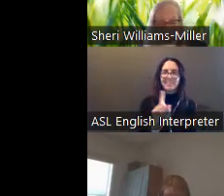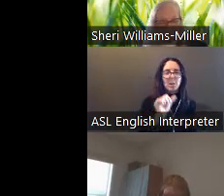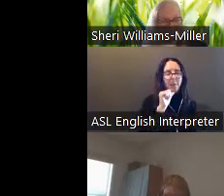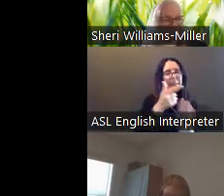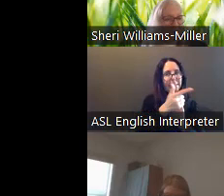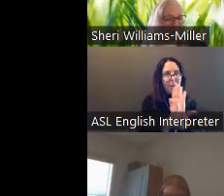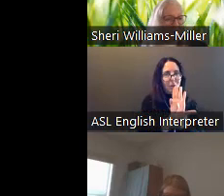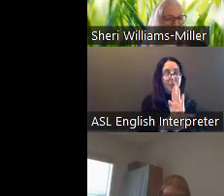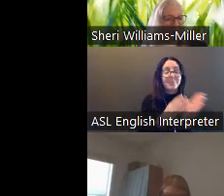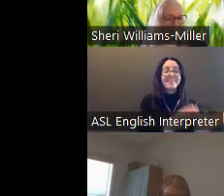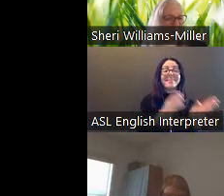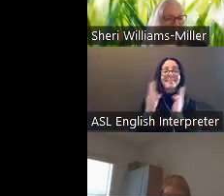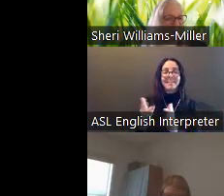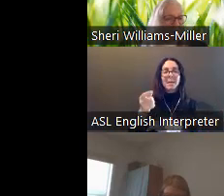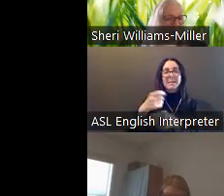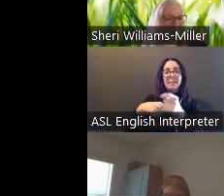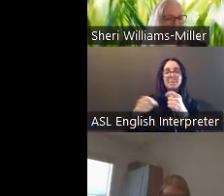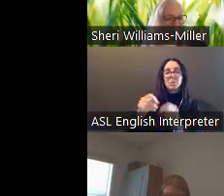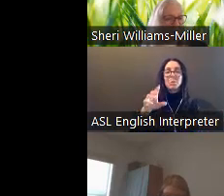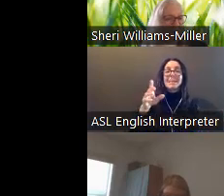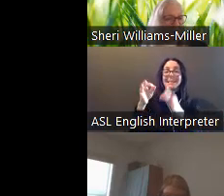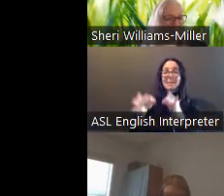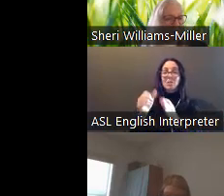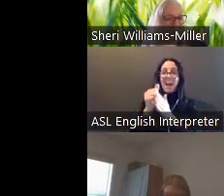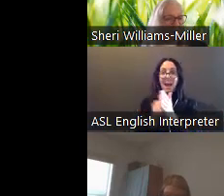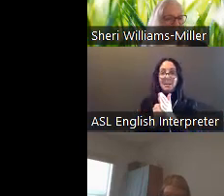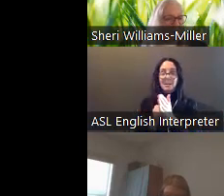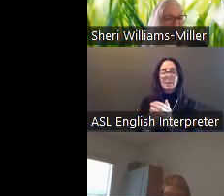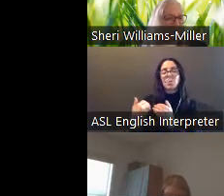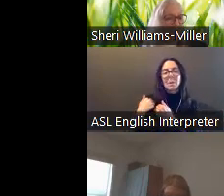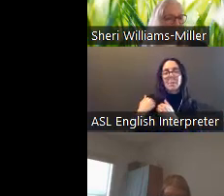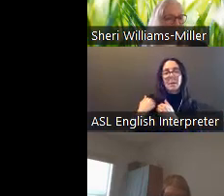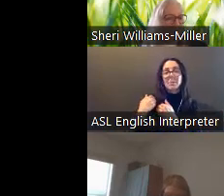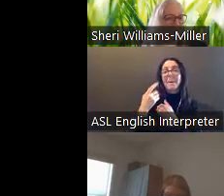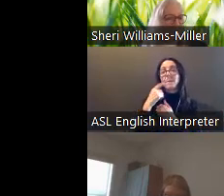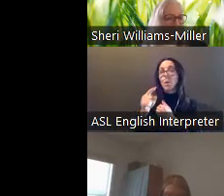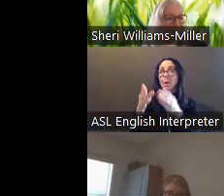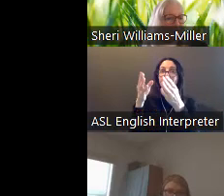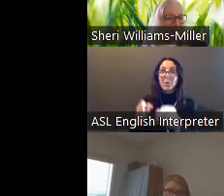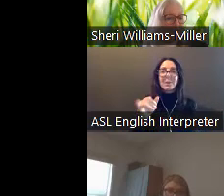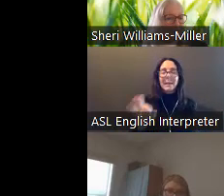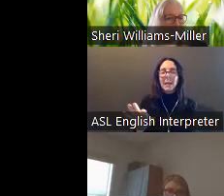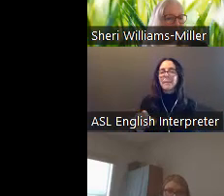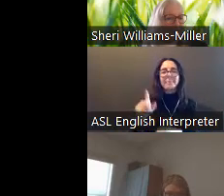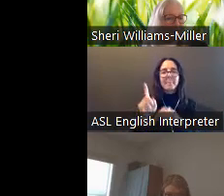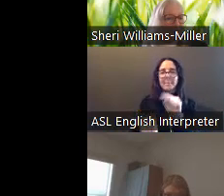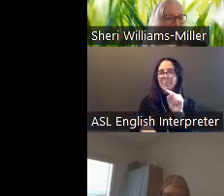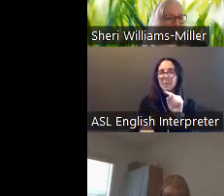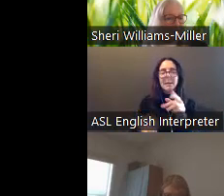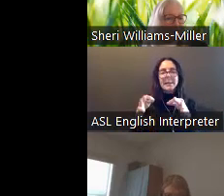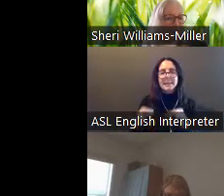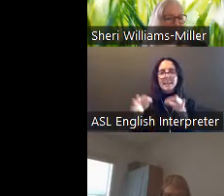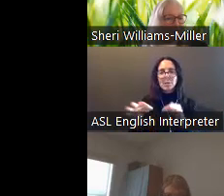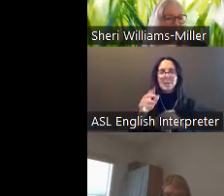Substitute Decisions Act governs what may happen when a person is not mentally able to make certain kinds of